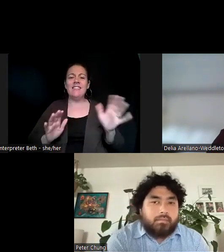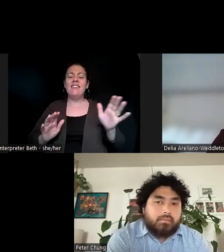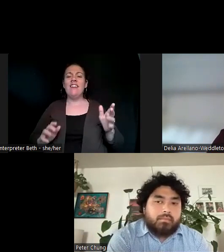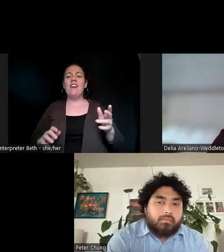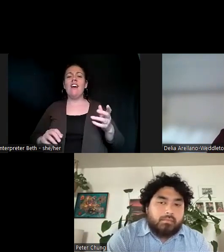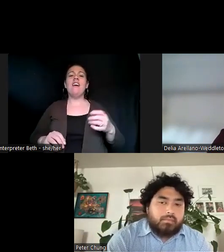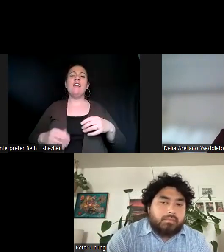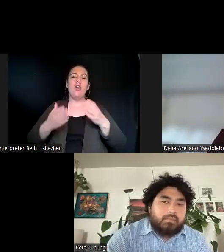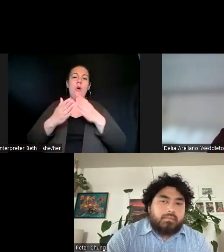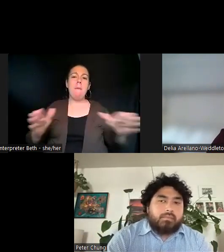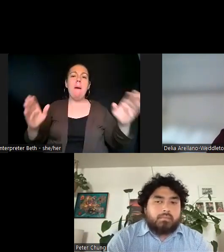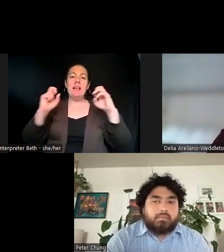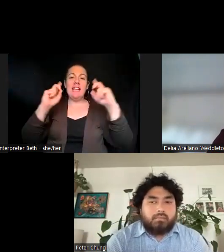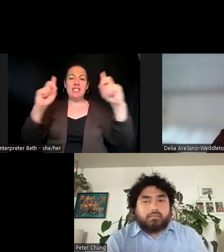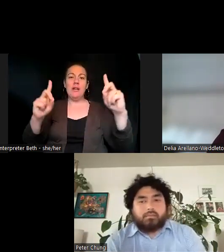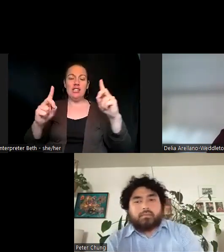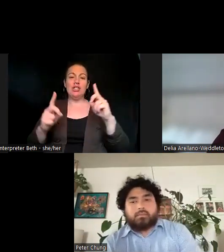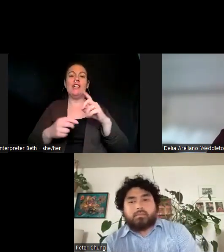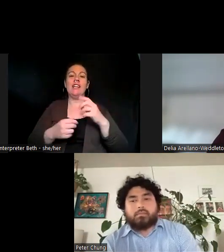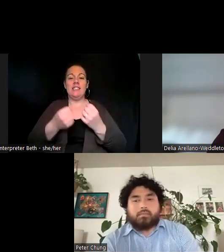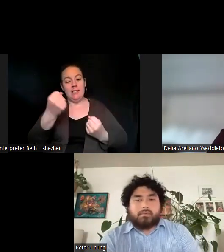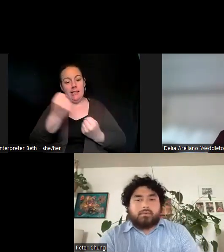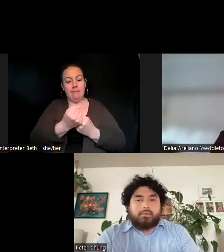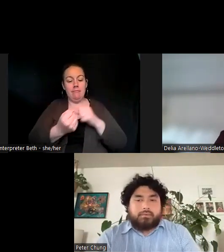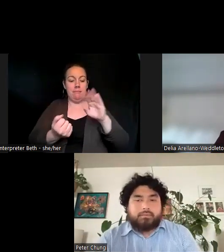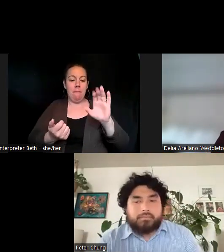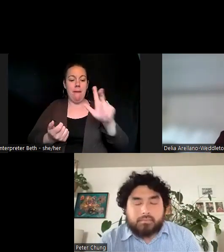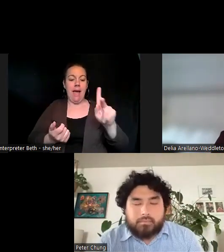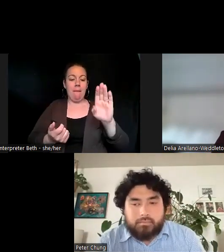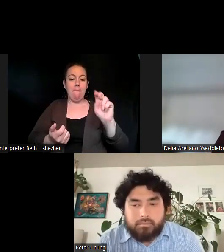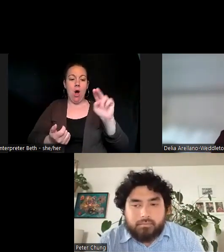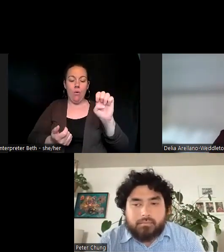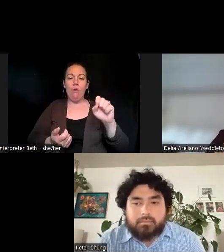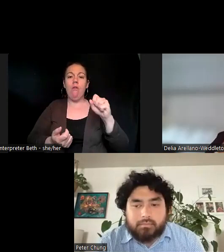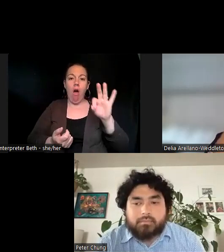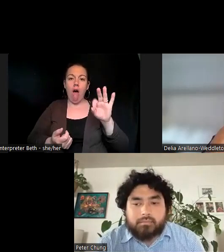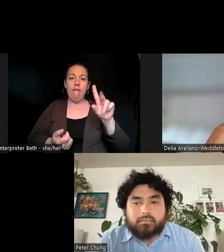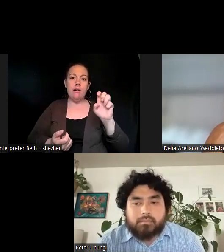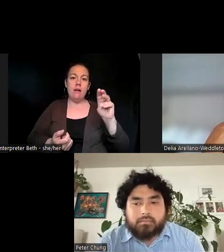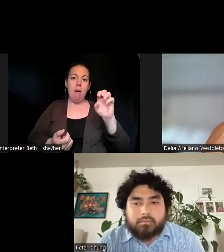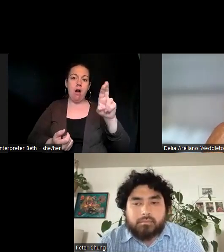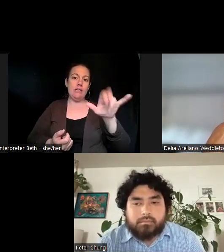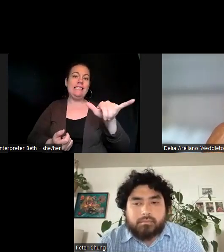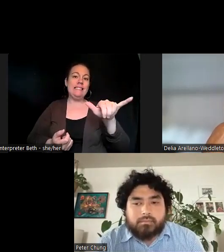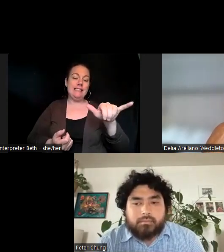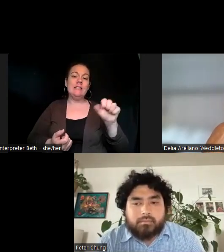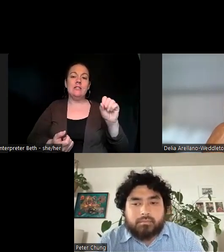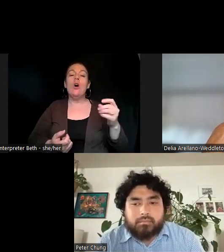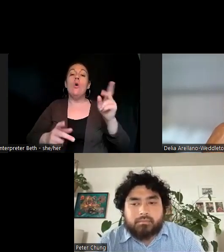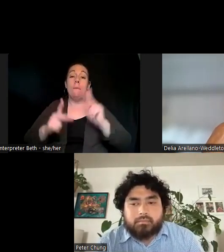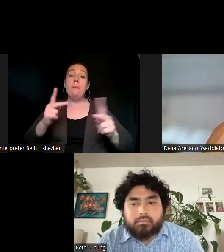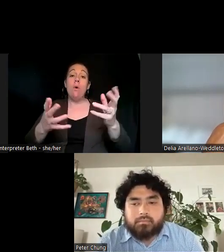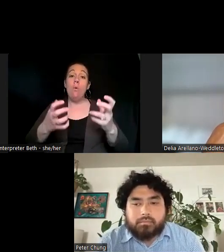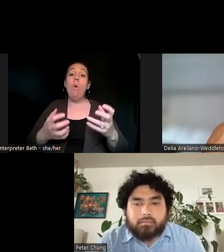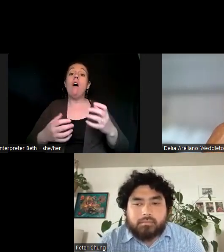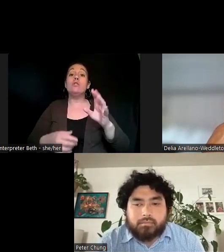backbone of democracy, and we want more community members to speak up and have their voices heard. So sending out an email